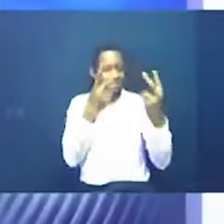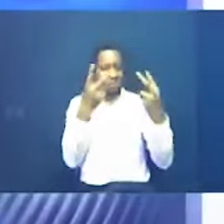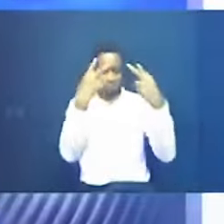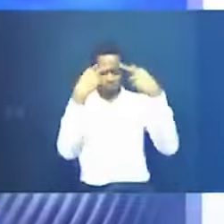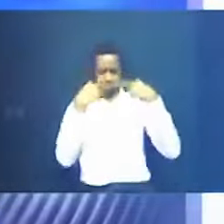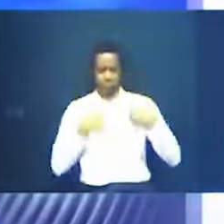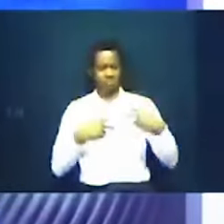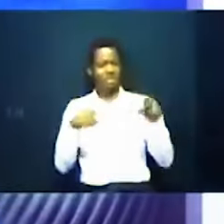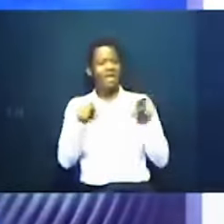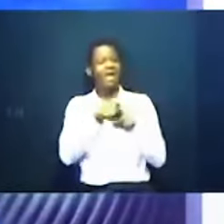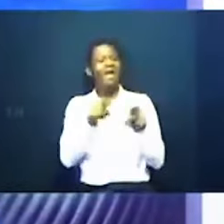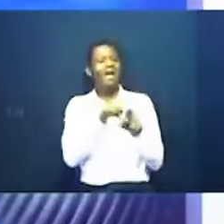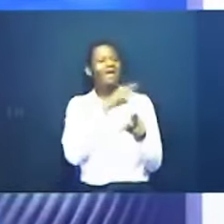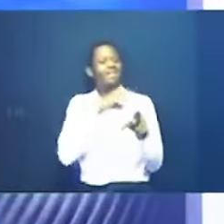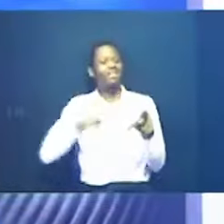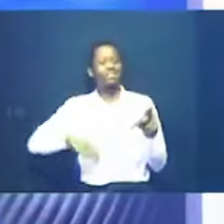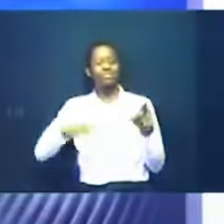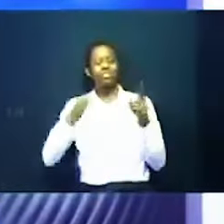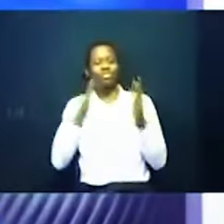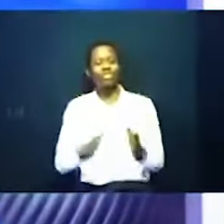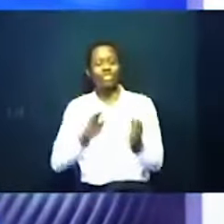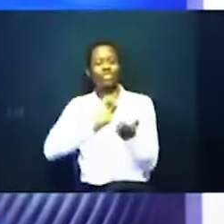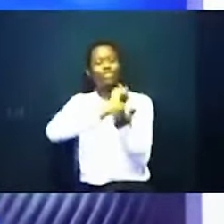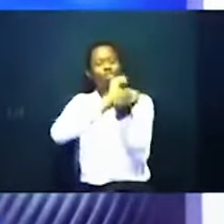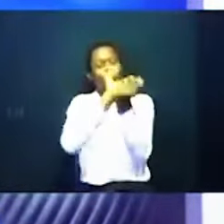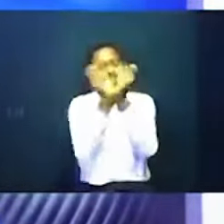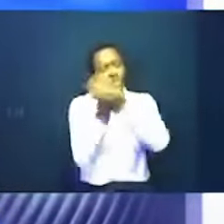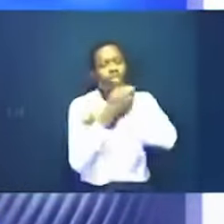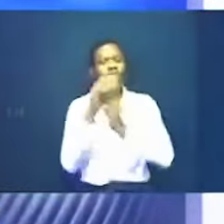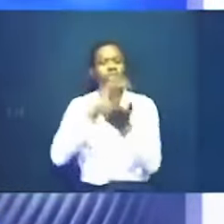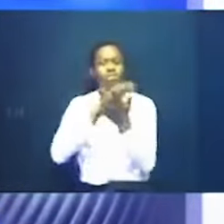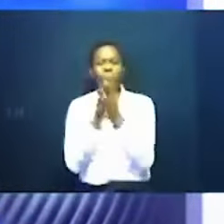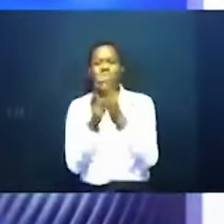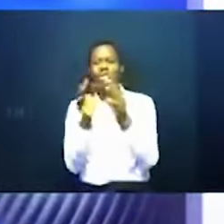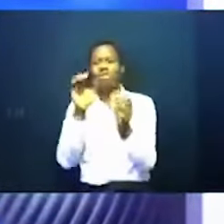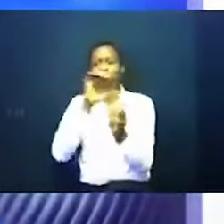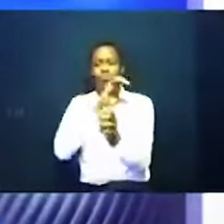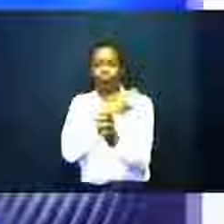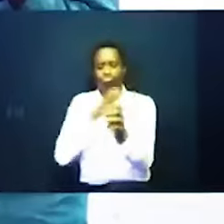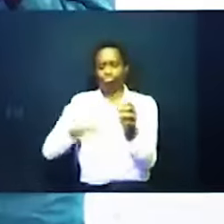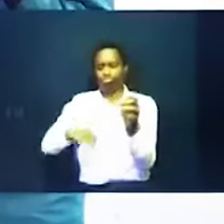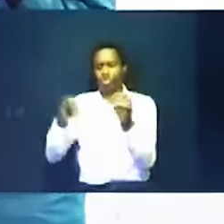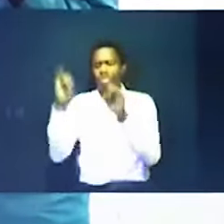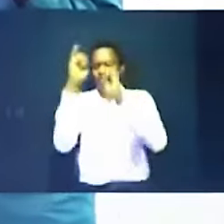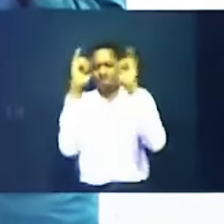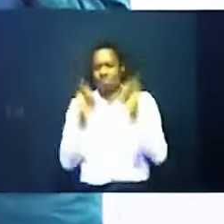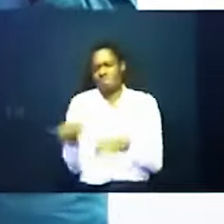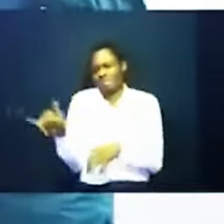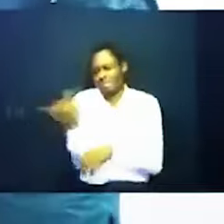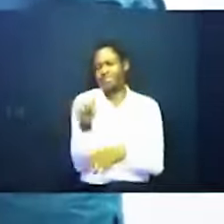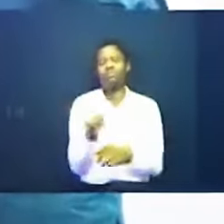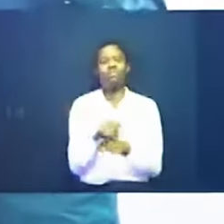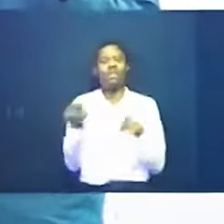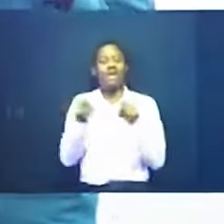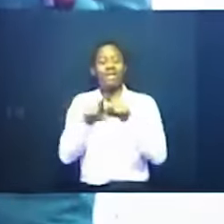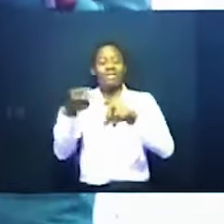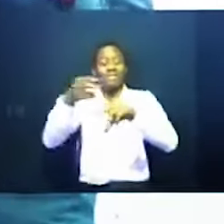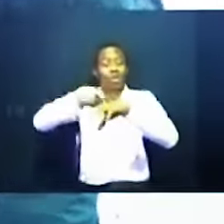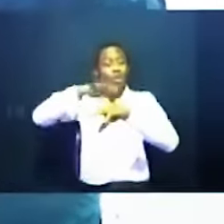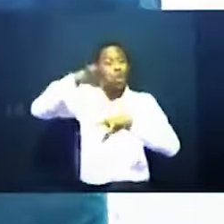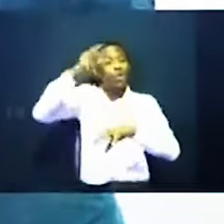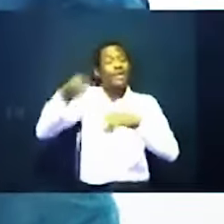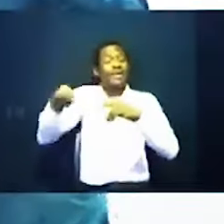changed into the image of Christ with ever increasing